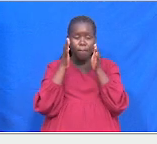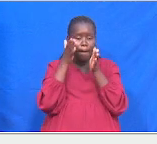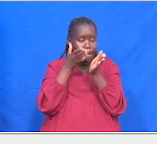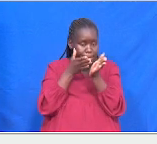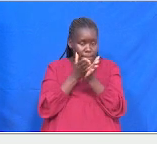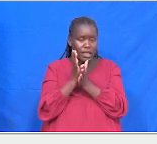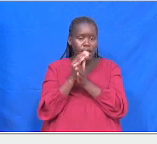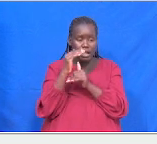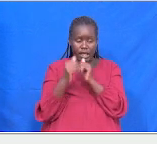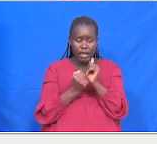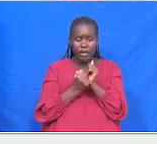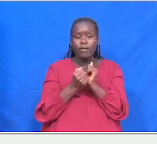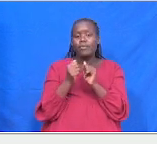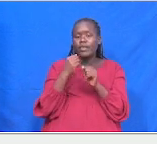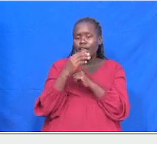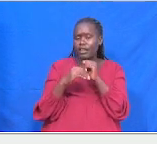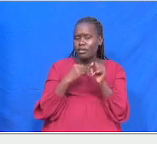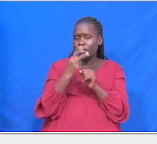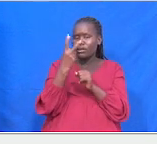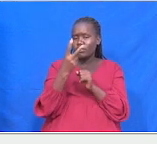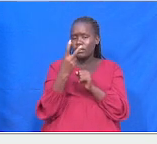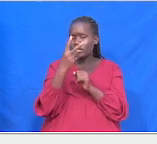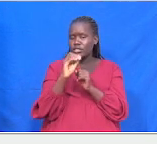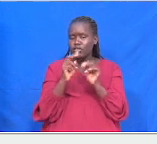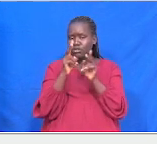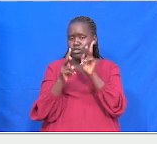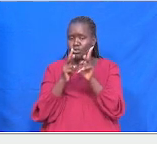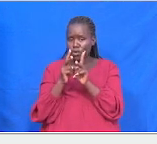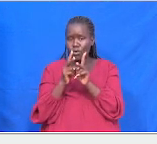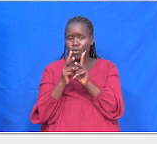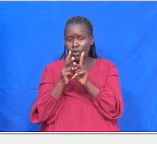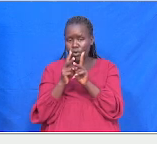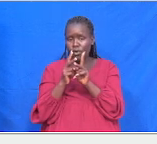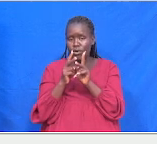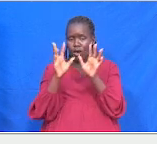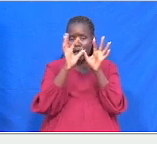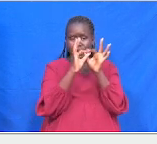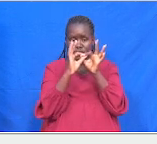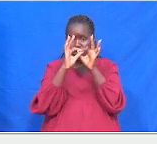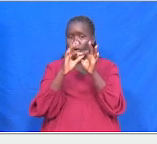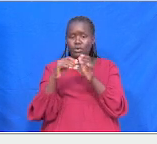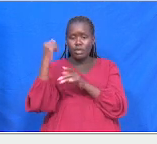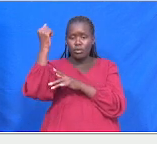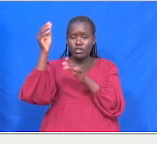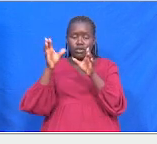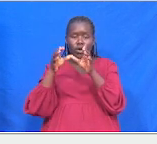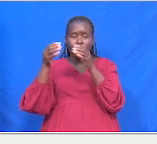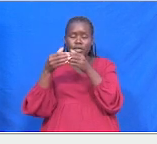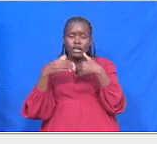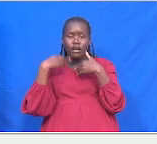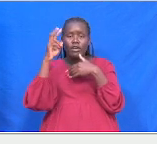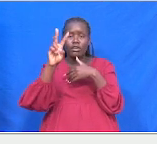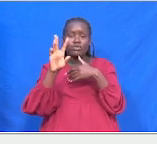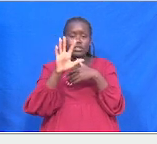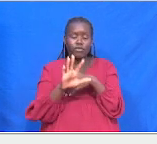election, Azimio la Umoja, One Kenya Coalition Party, was a political party consisting of 25